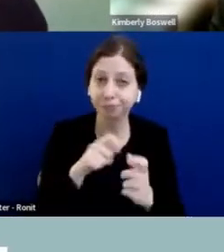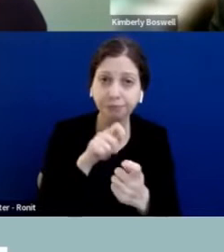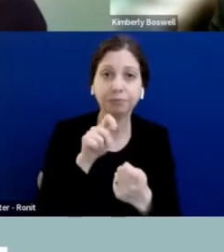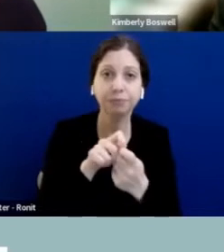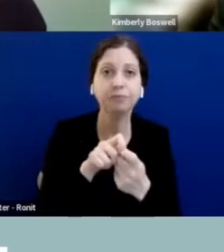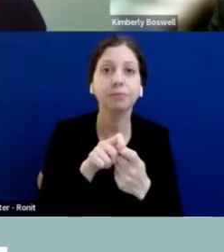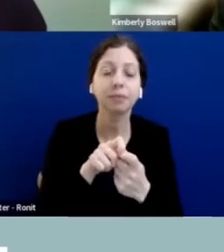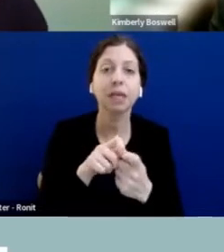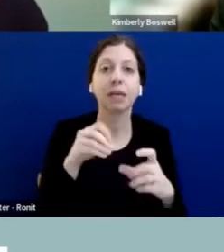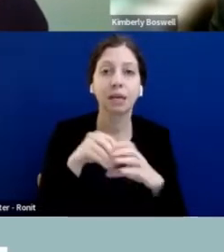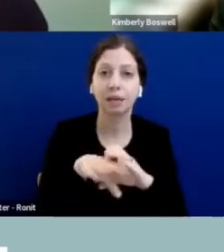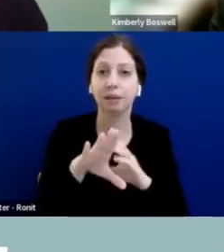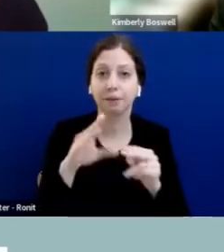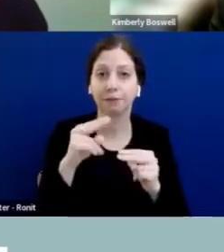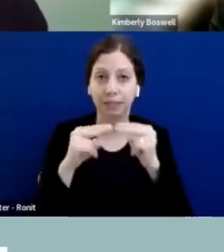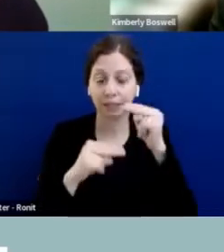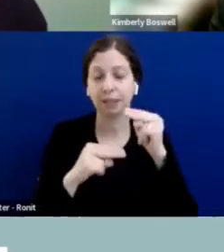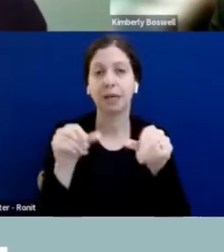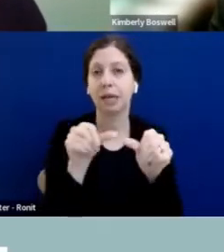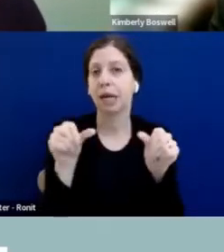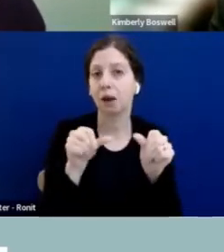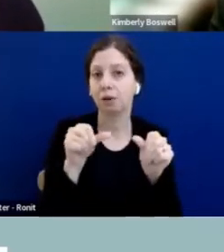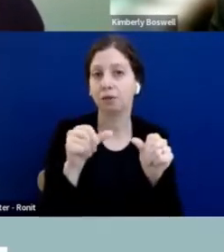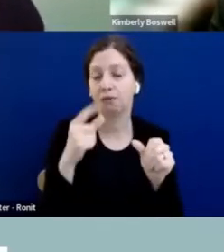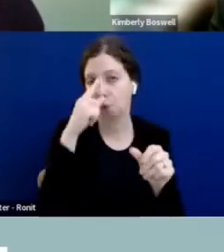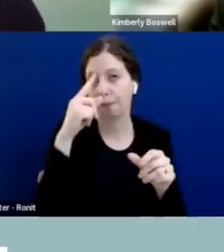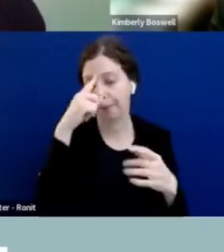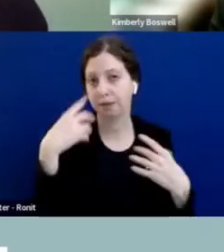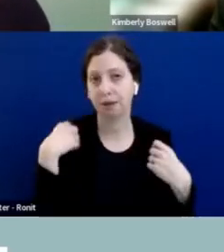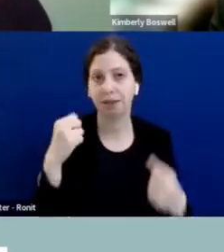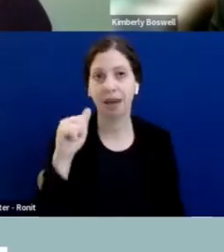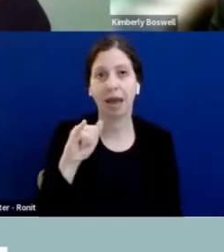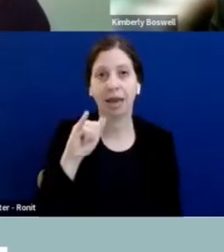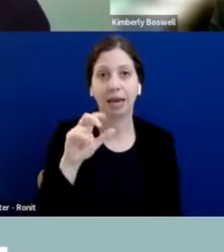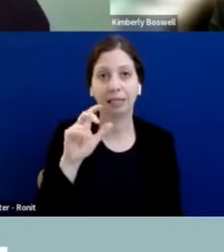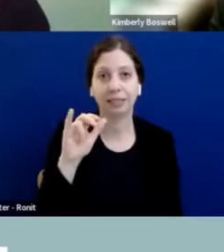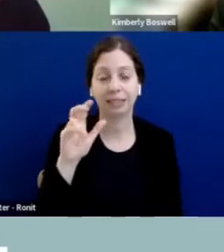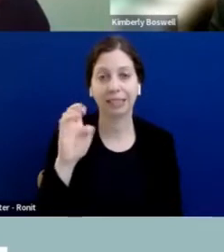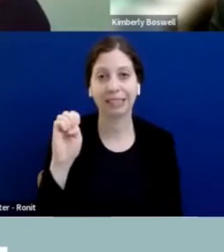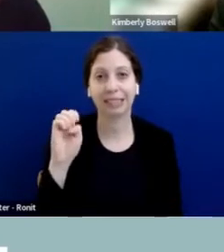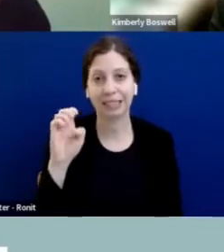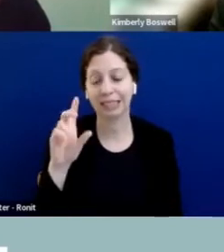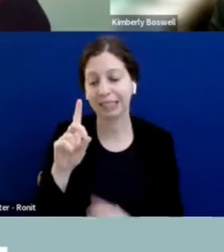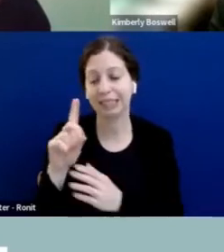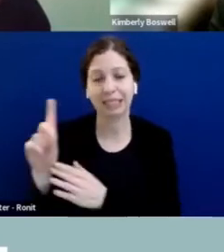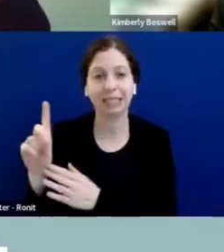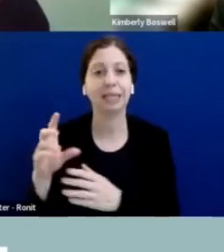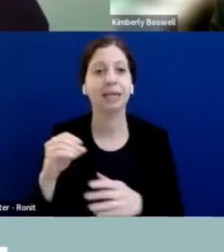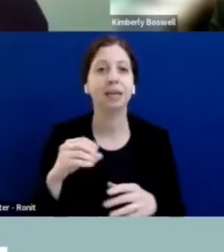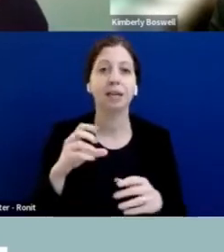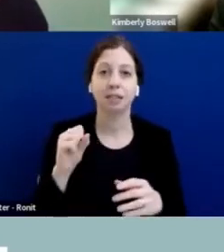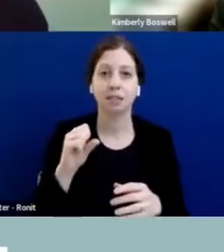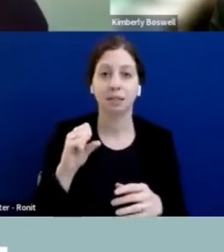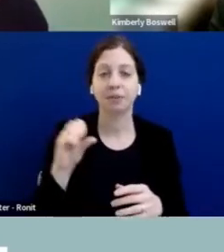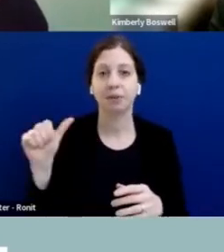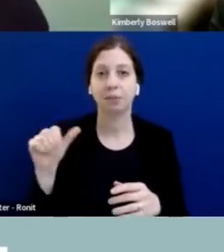specifically in their facilities in areas of mental health, IDDD, and substance use. We had access and were able to tour